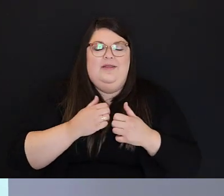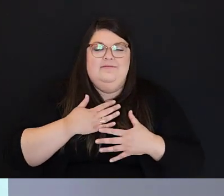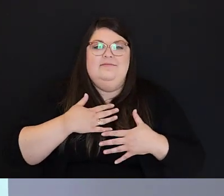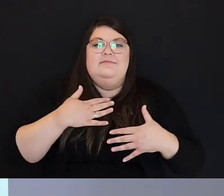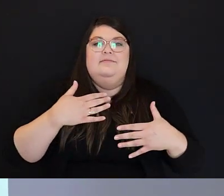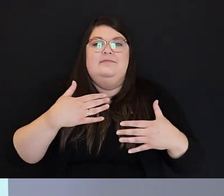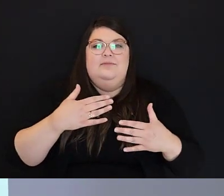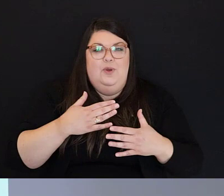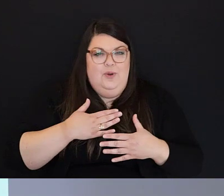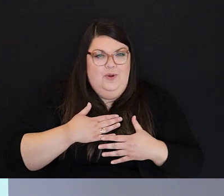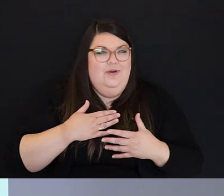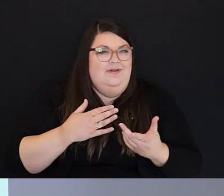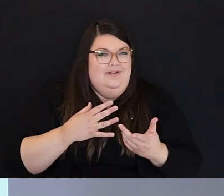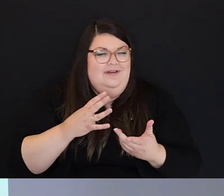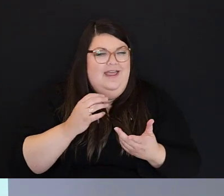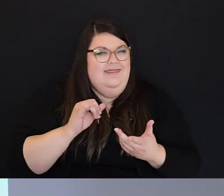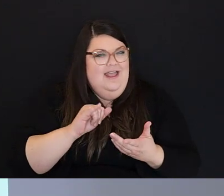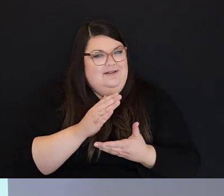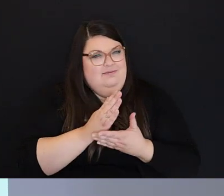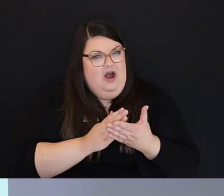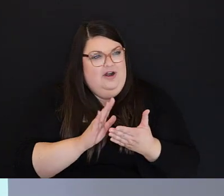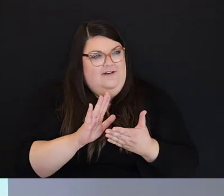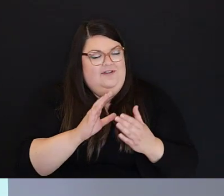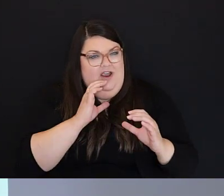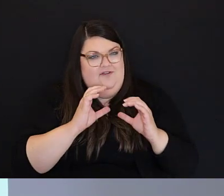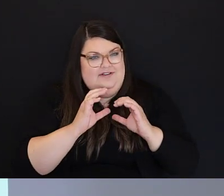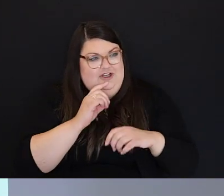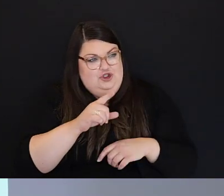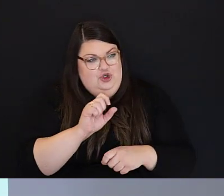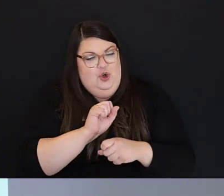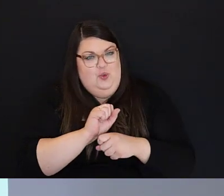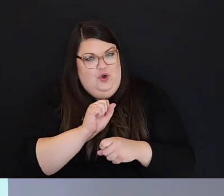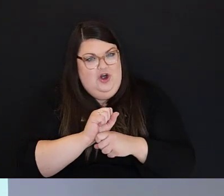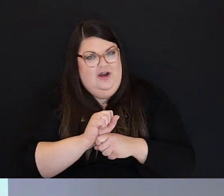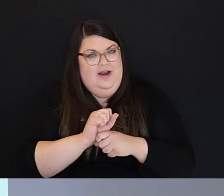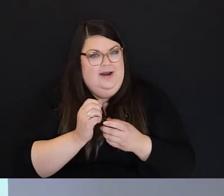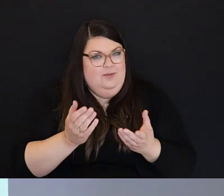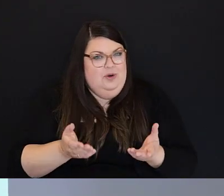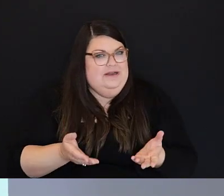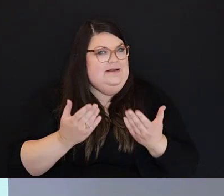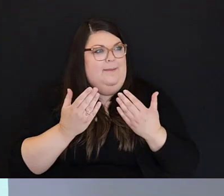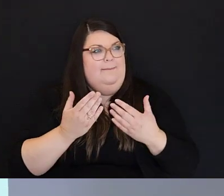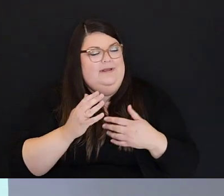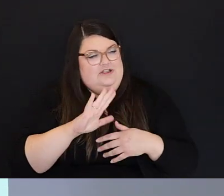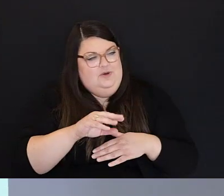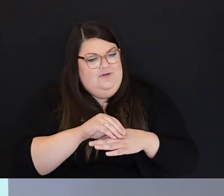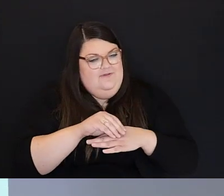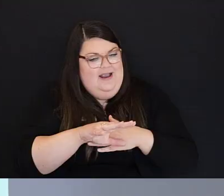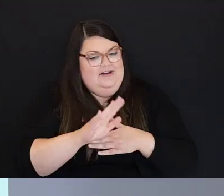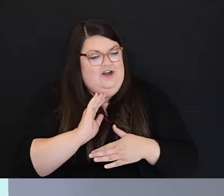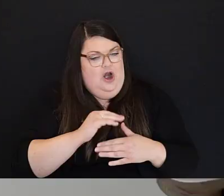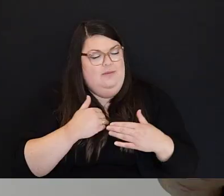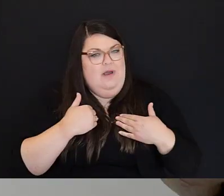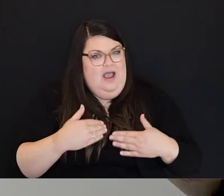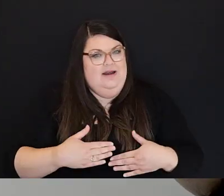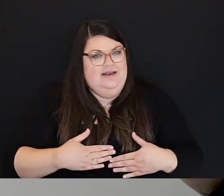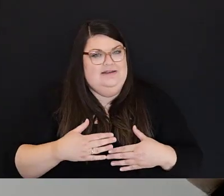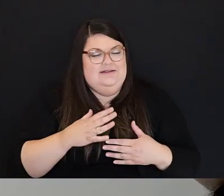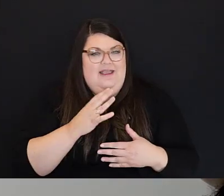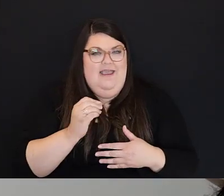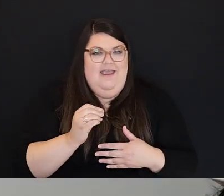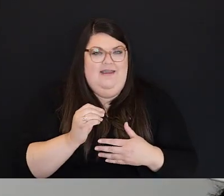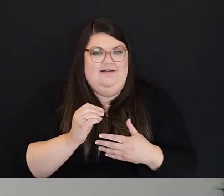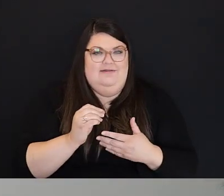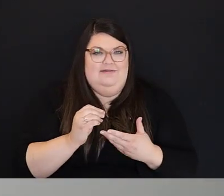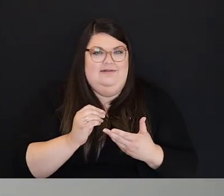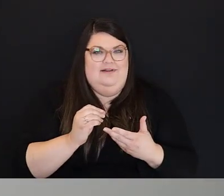that's so much a part of also the very conversations that your work raises, is so much about its effect on our bodies and on